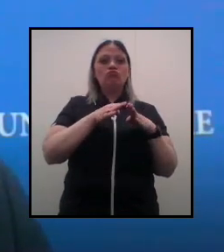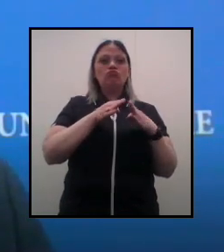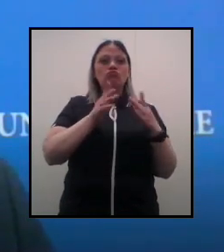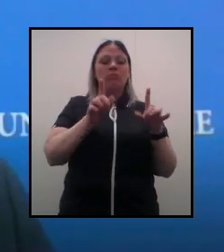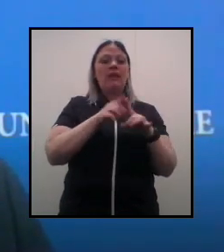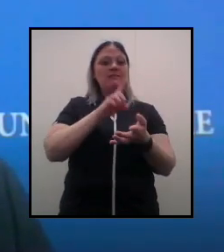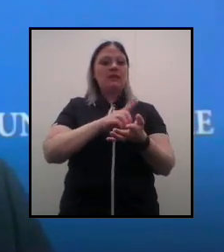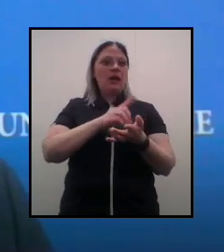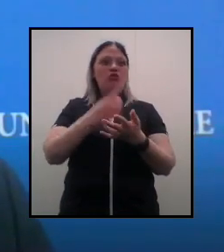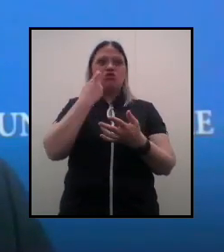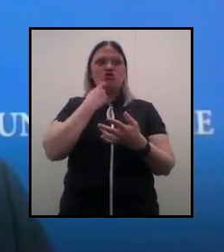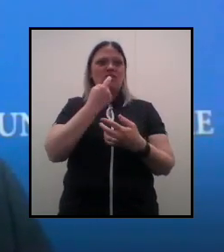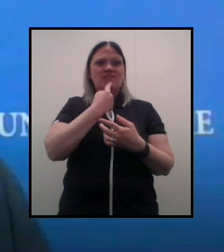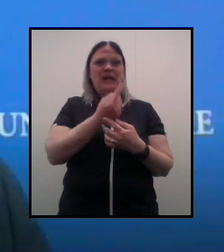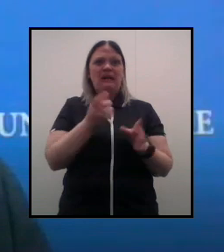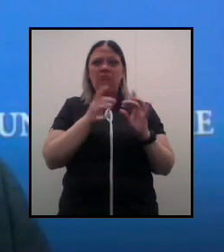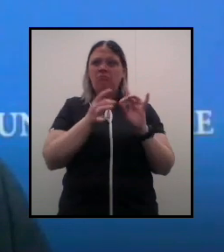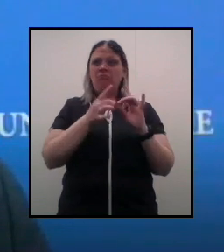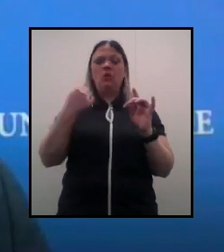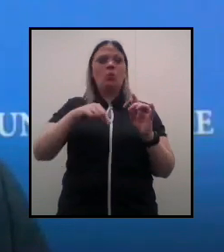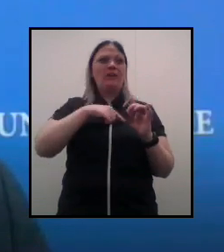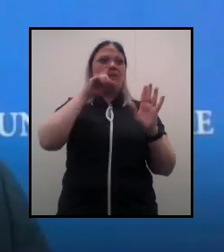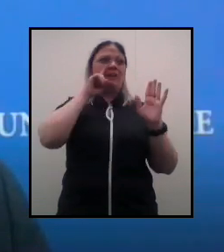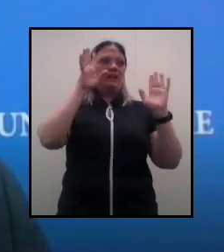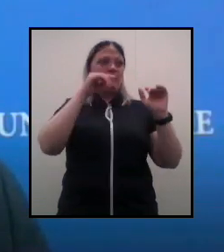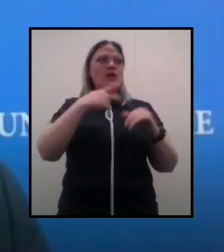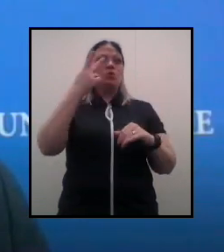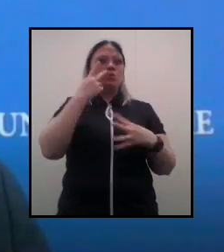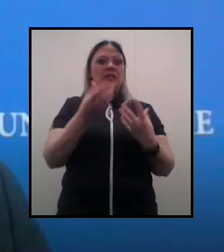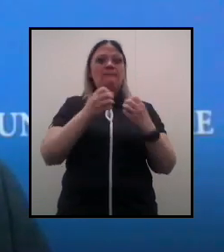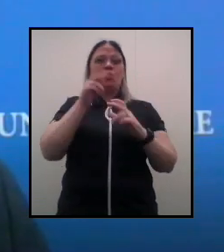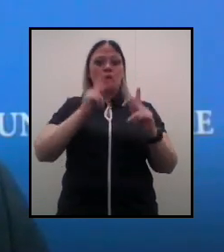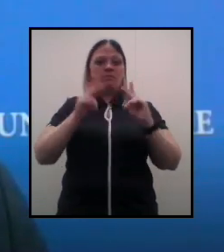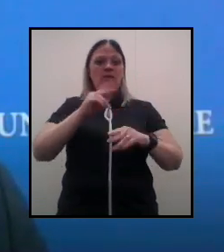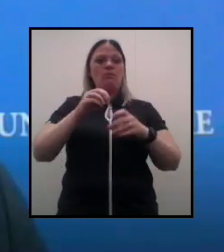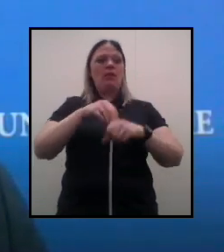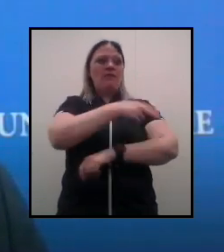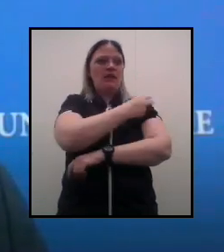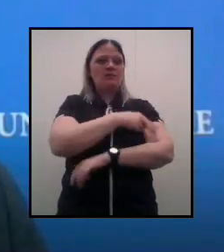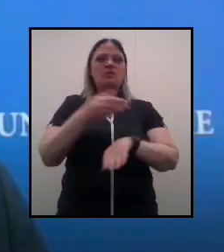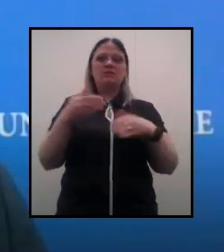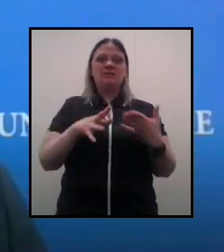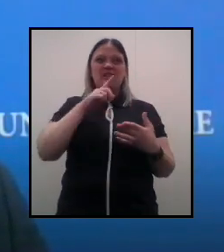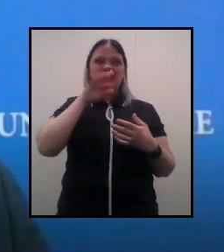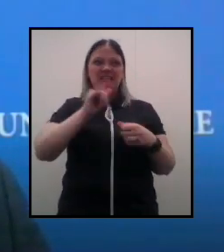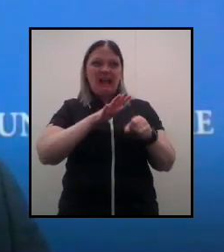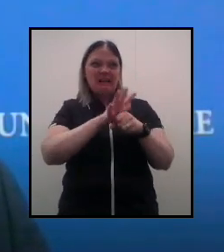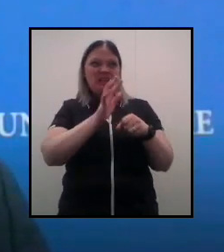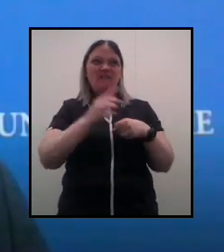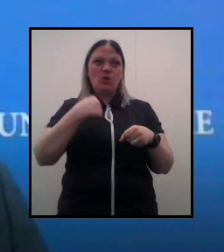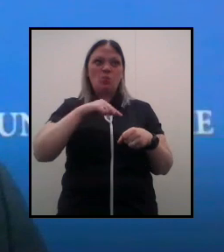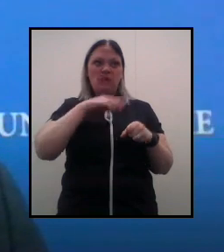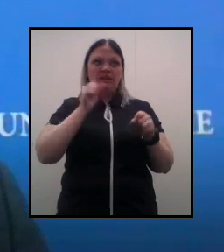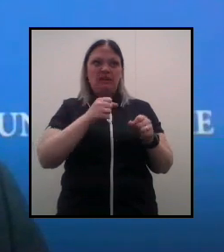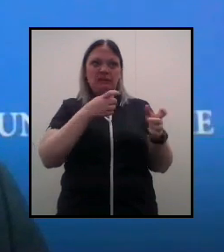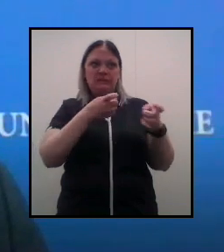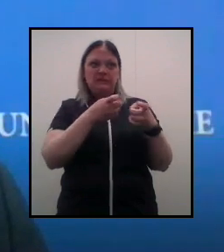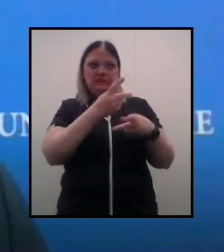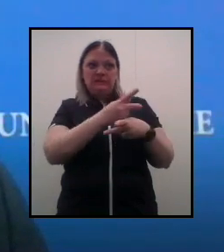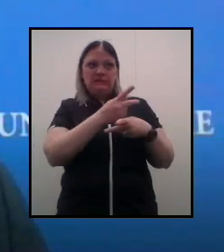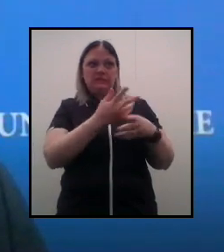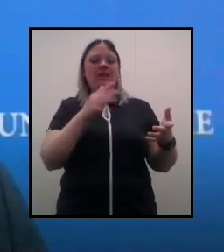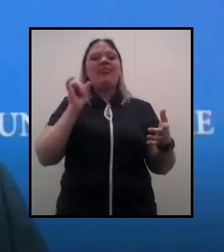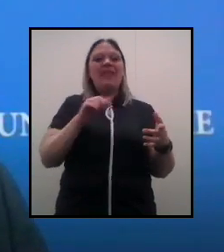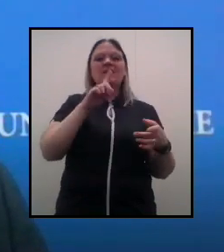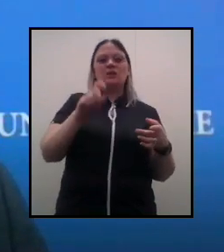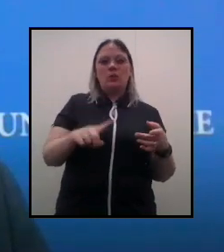noted, we would anticipate seeing increases in hospitalizations and deaths. Is it enough that we can handle them? That's the question. We don't want